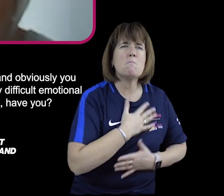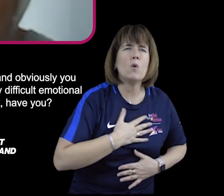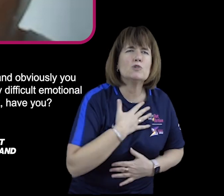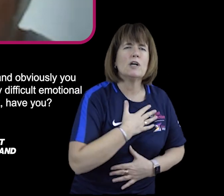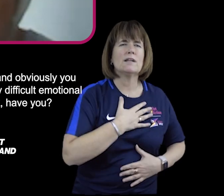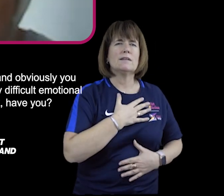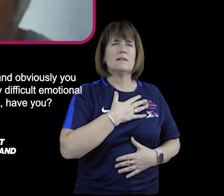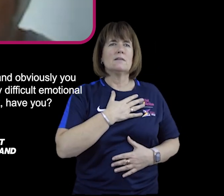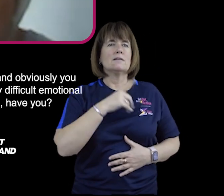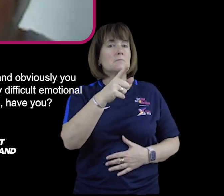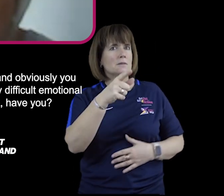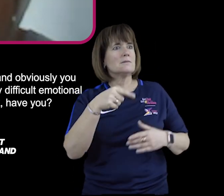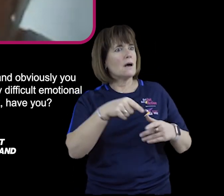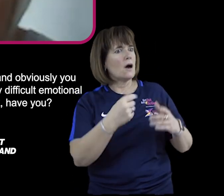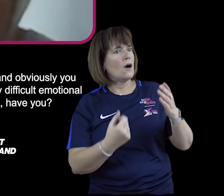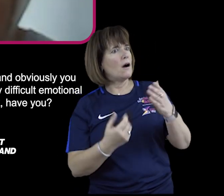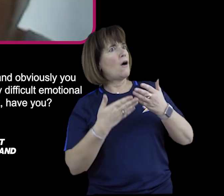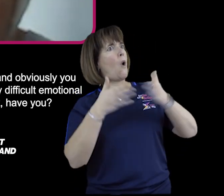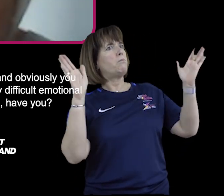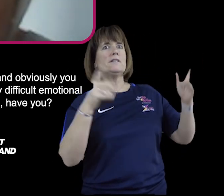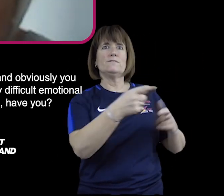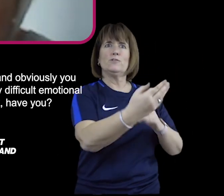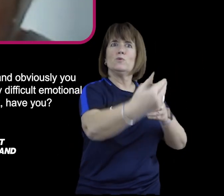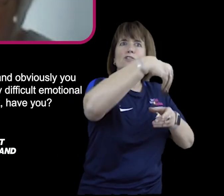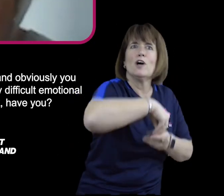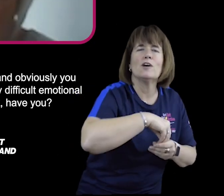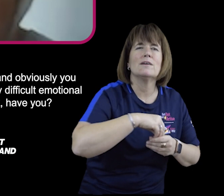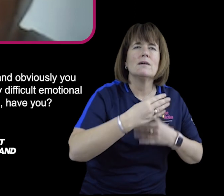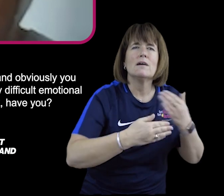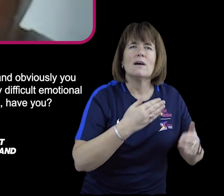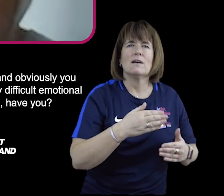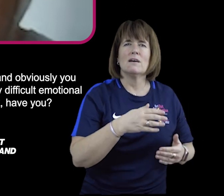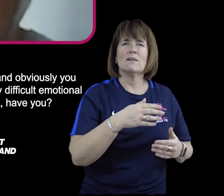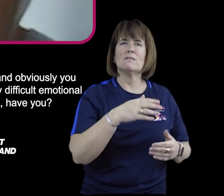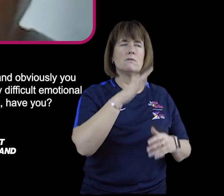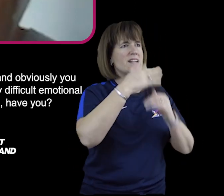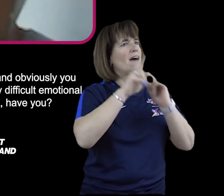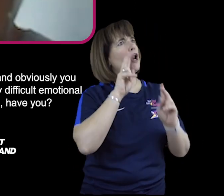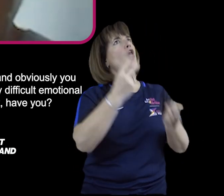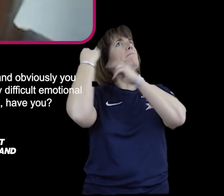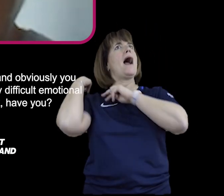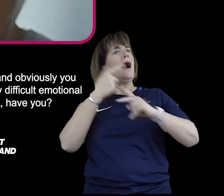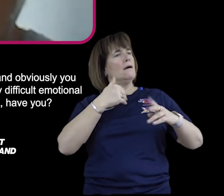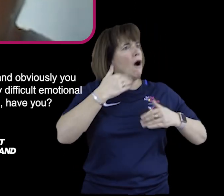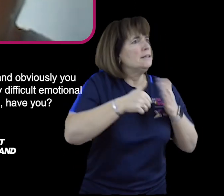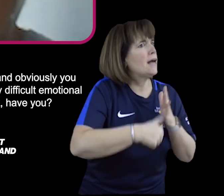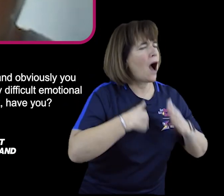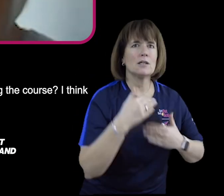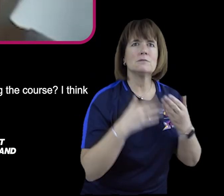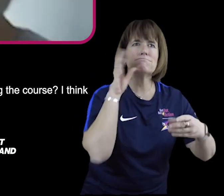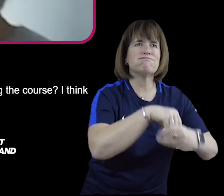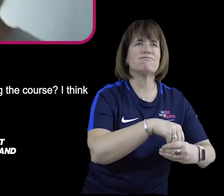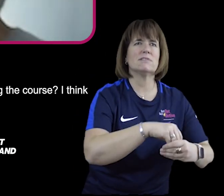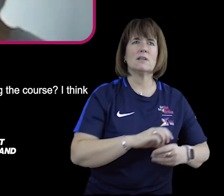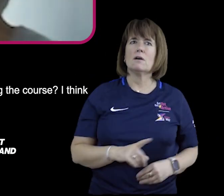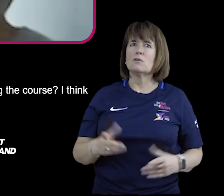incredibly difficult emotional time for you. But then this door opened, didn't it? Yeah. And I guess you've never looked back, have you?